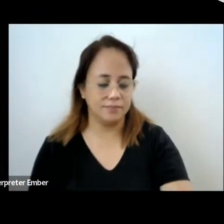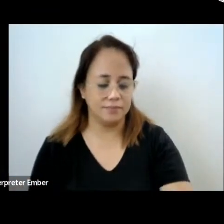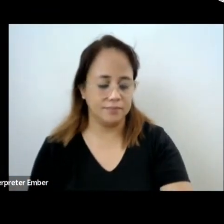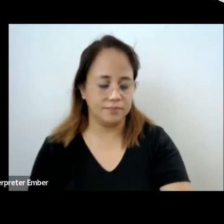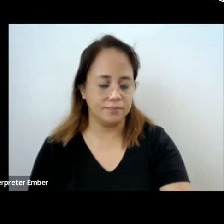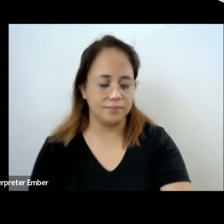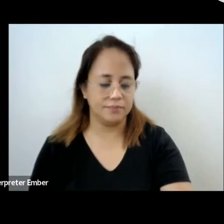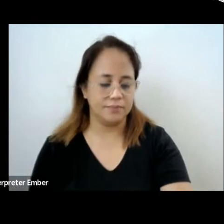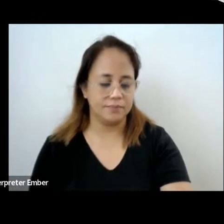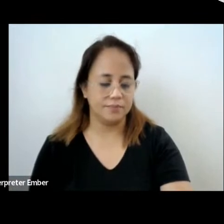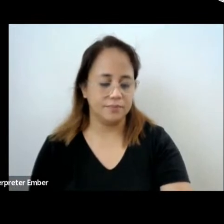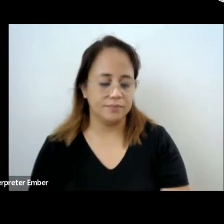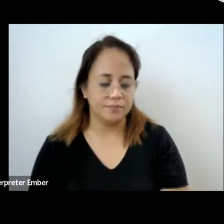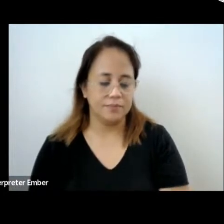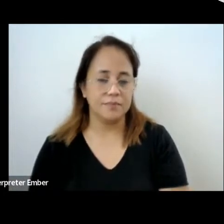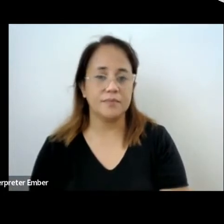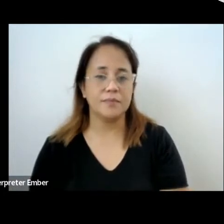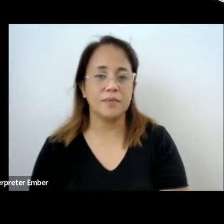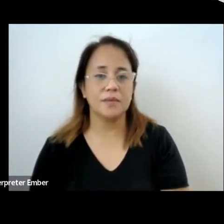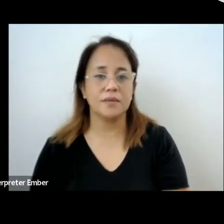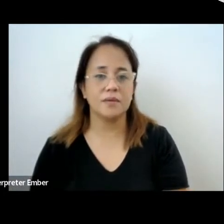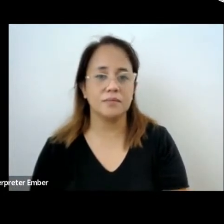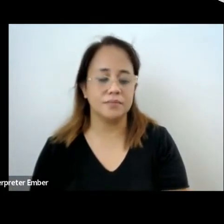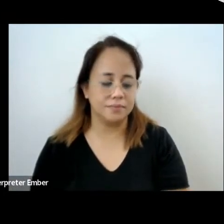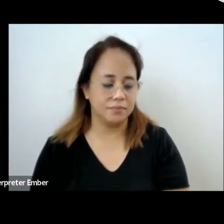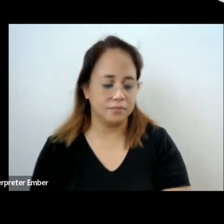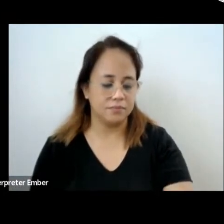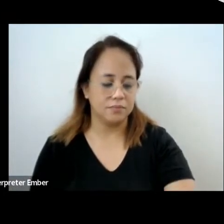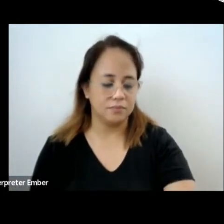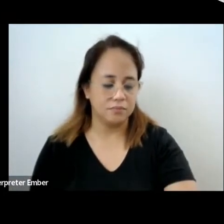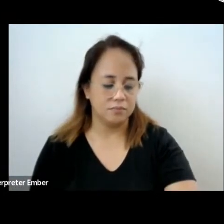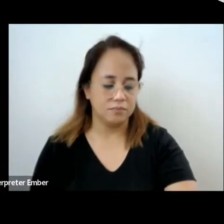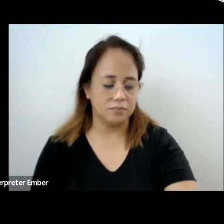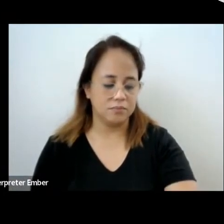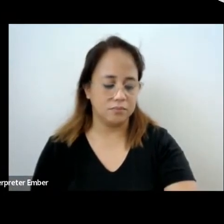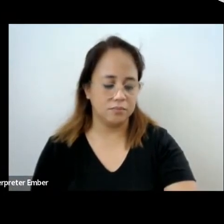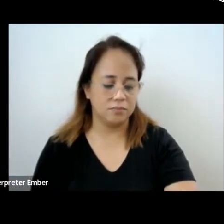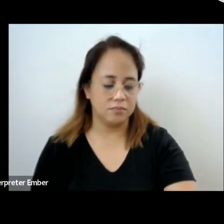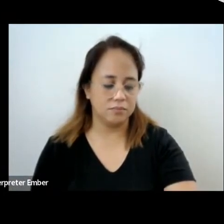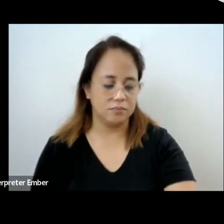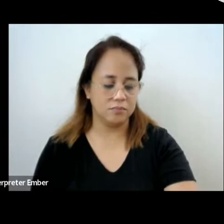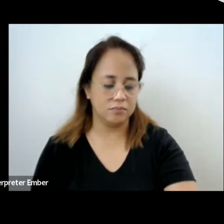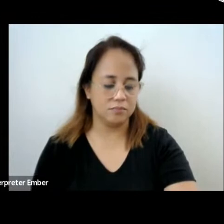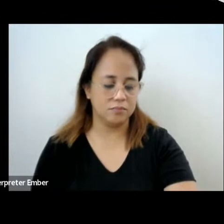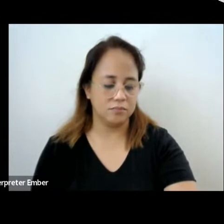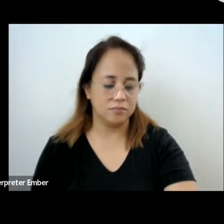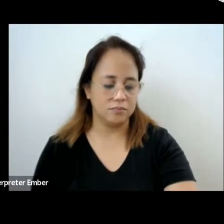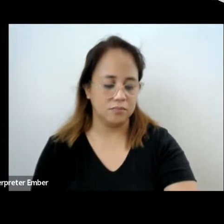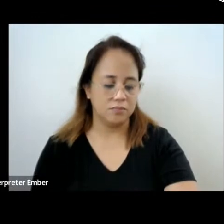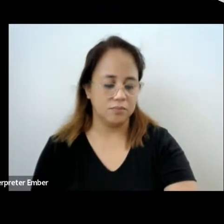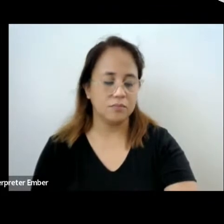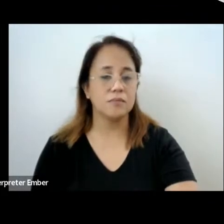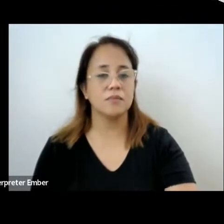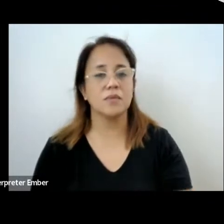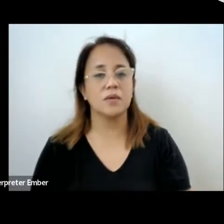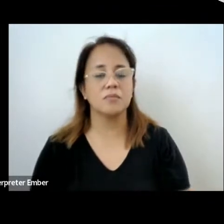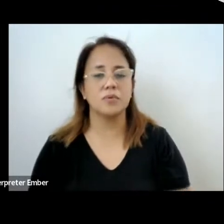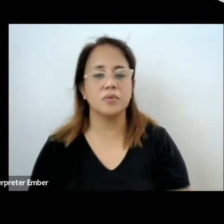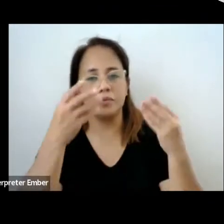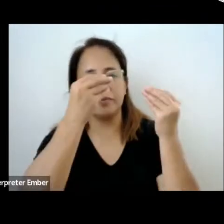Attorney Estrada is recognized. Wait. Yes, Attorney Estrada. Mr. Chair, may we just be allowed to manifest